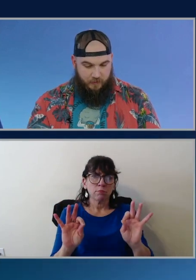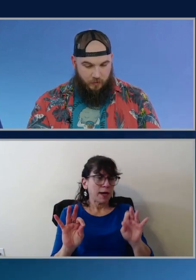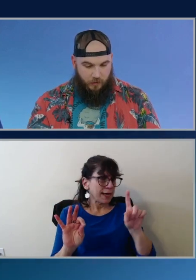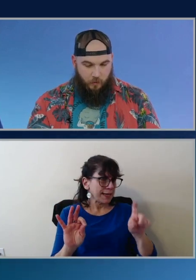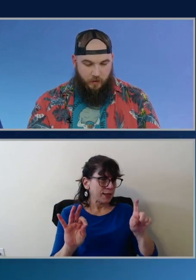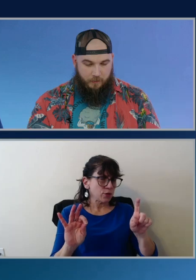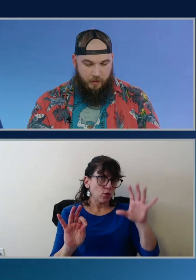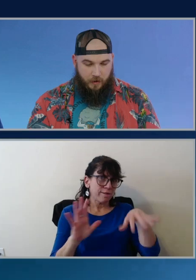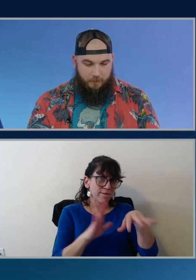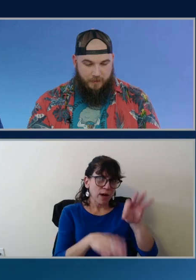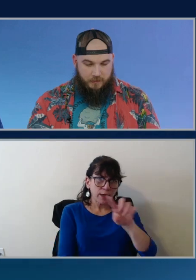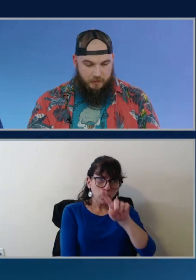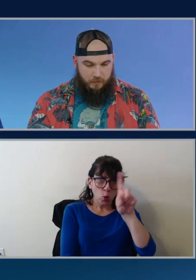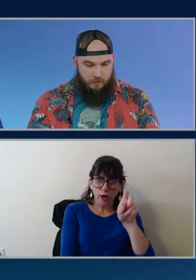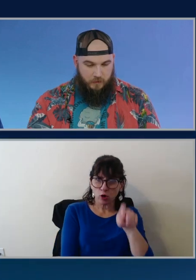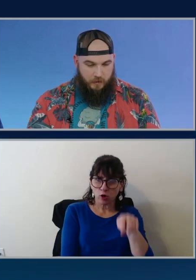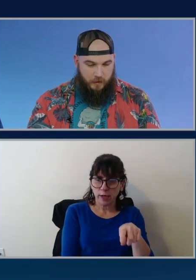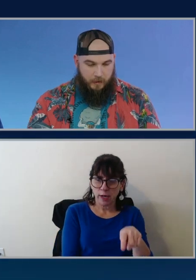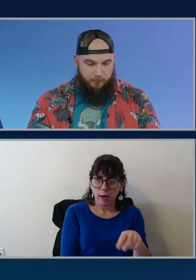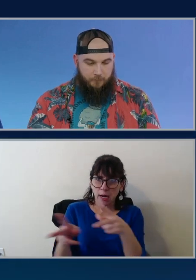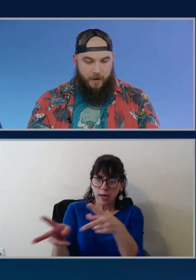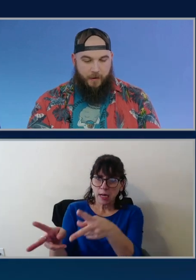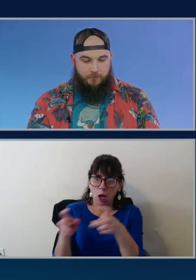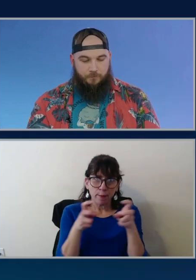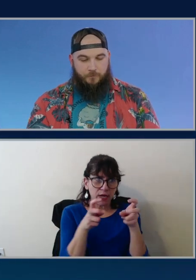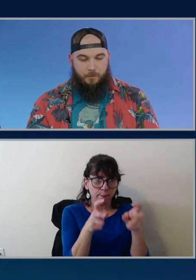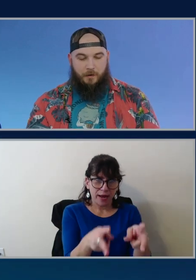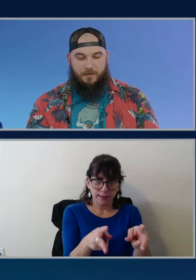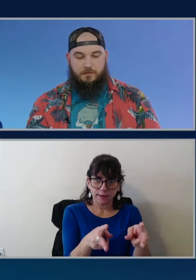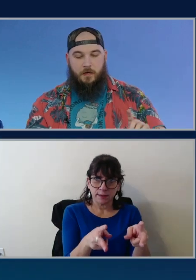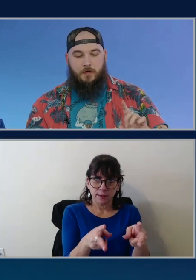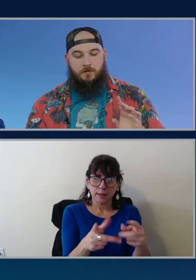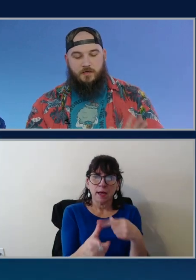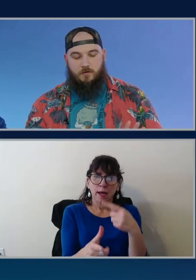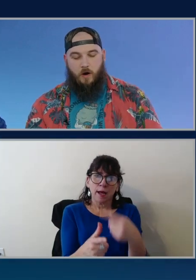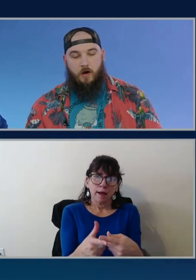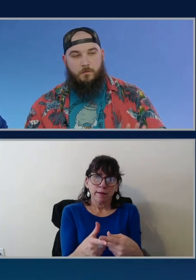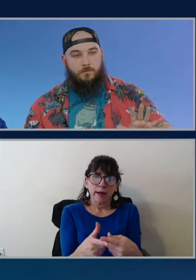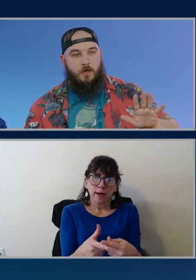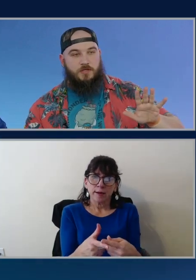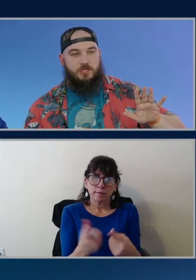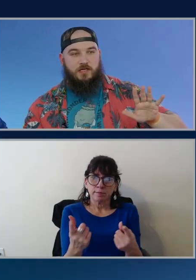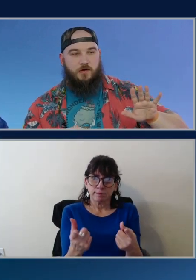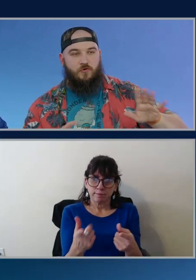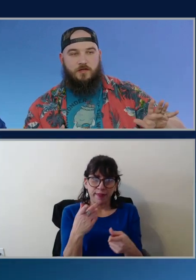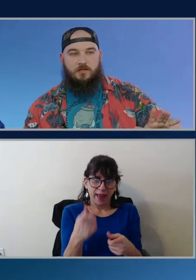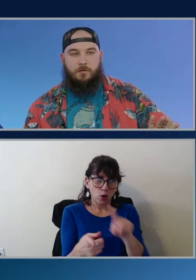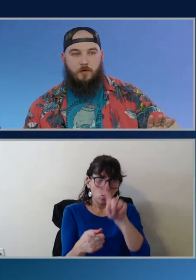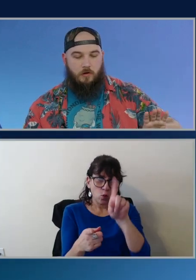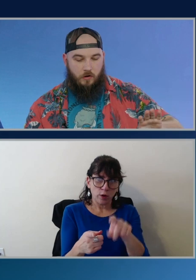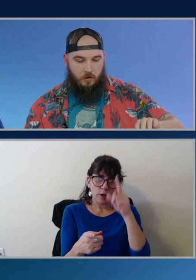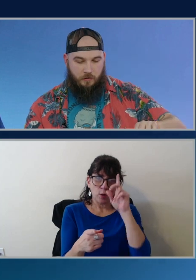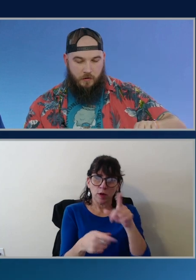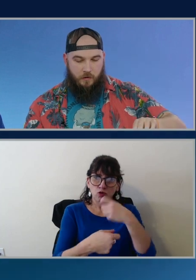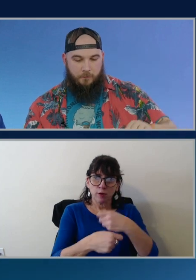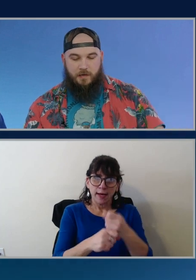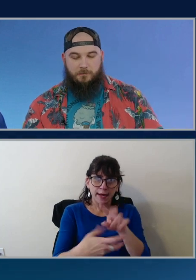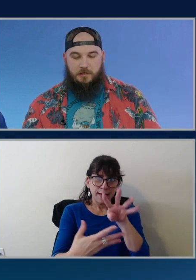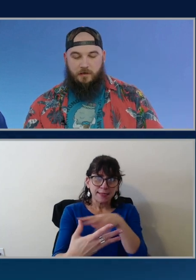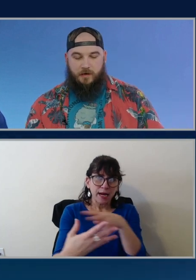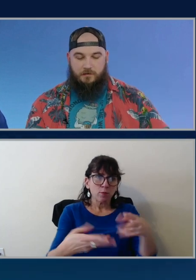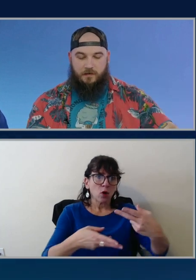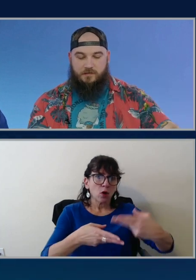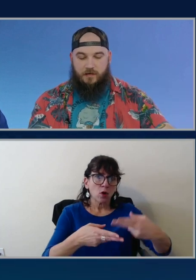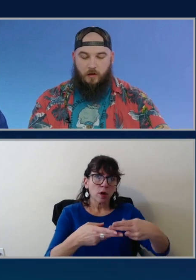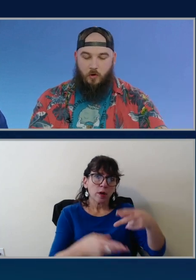little text file here with a query I'm going to copy paste. And I'm going to paste this. This query is just going to create a table called